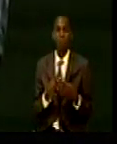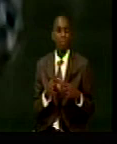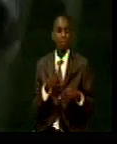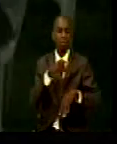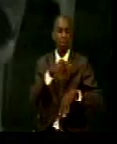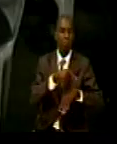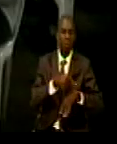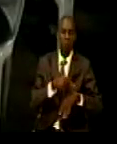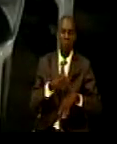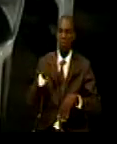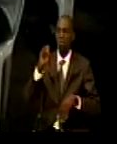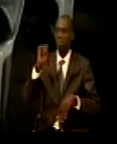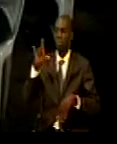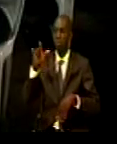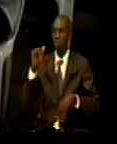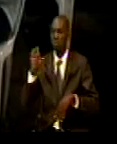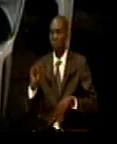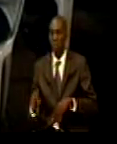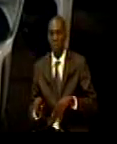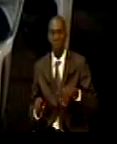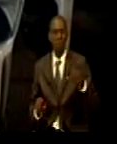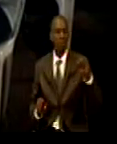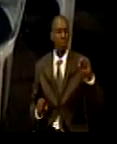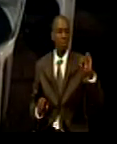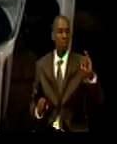Timothy, or when the evangelist here